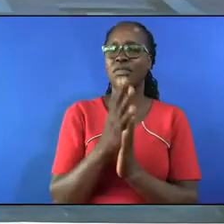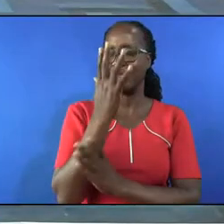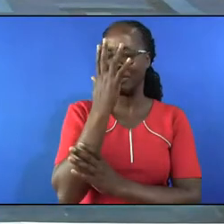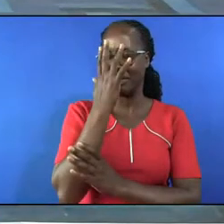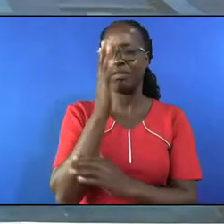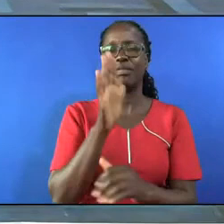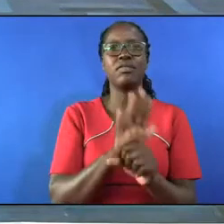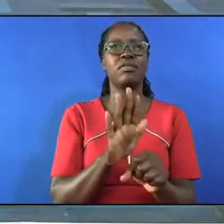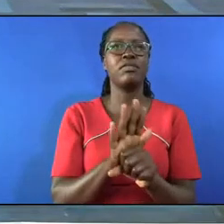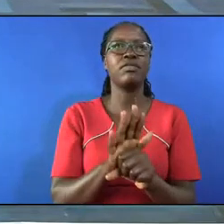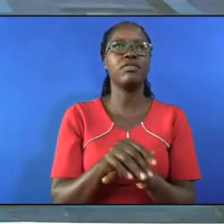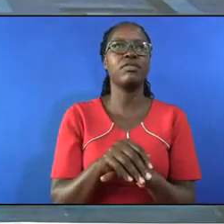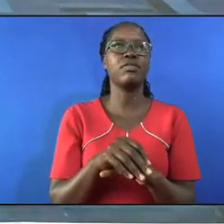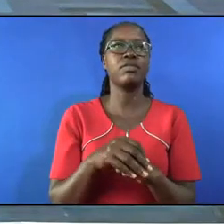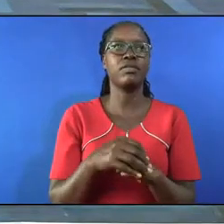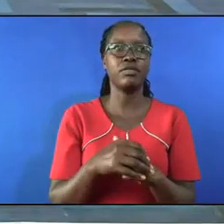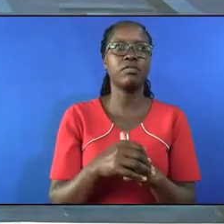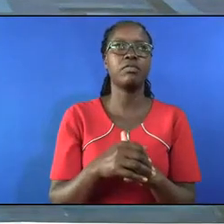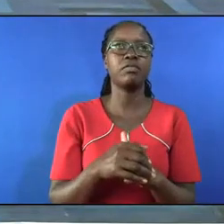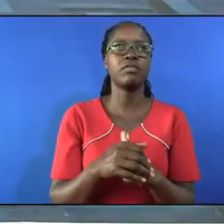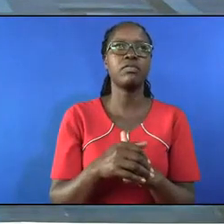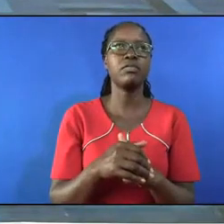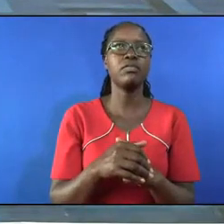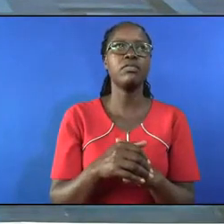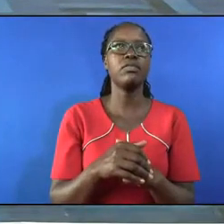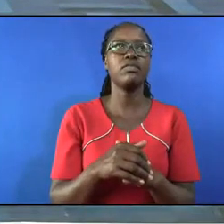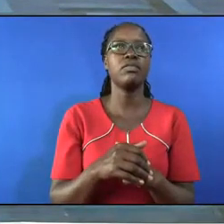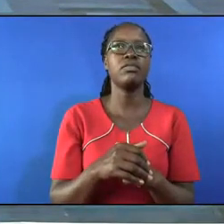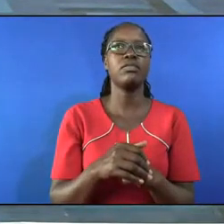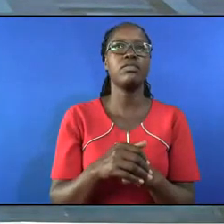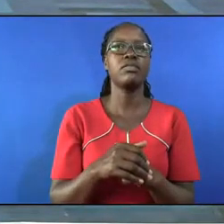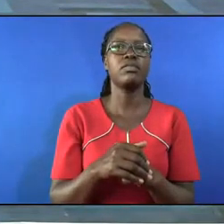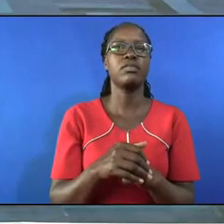disrespect. Yes, they treated the offerings. My version says that